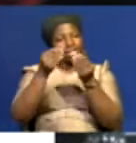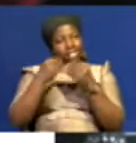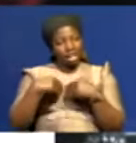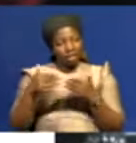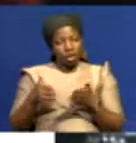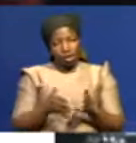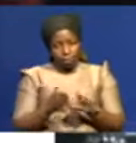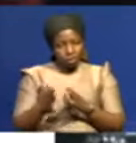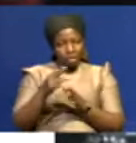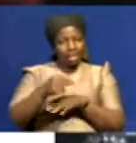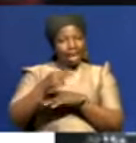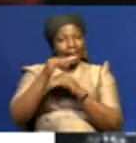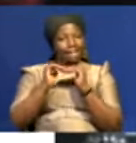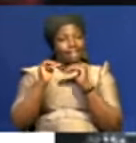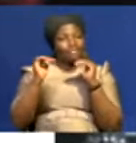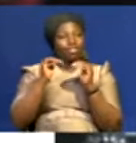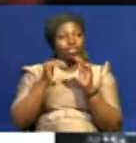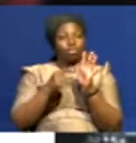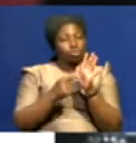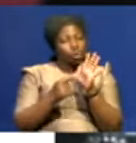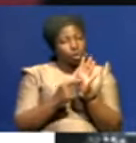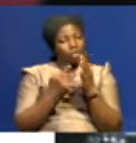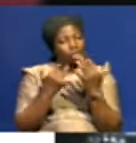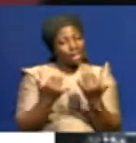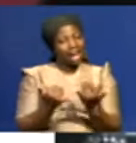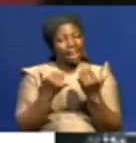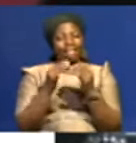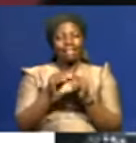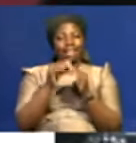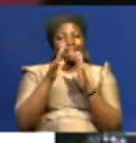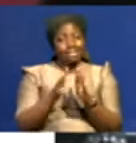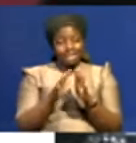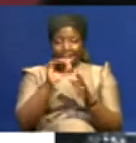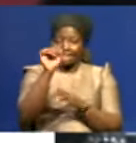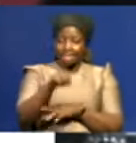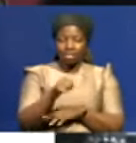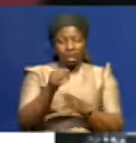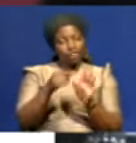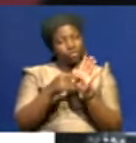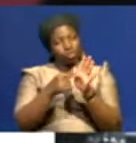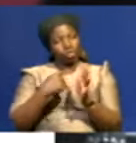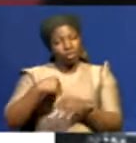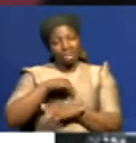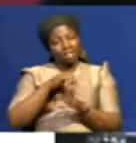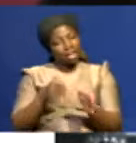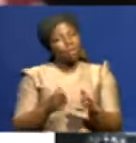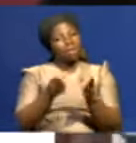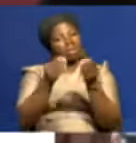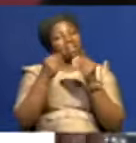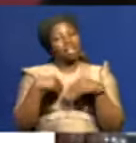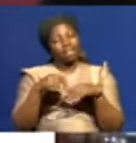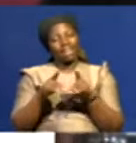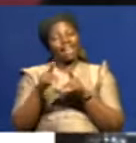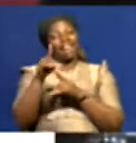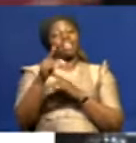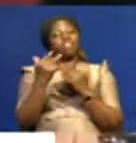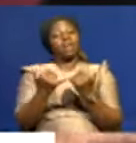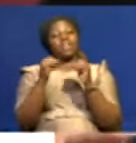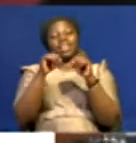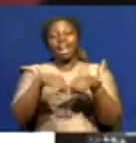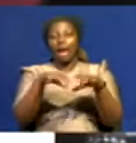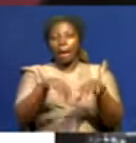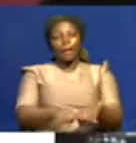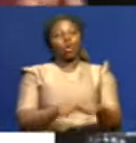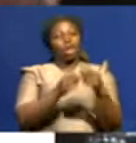to this current leadership that, yes, you've shown us the way, you've given us direction, now we can take charge. That's the